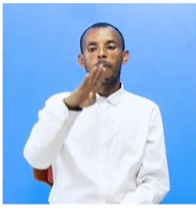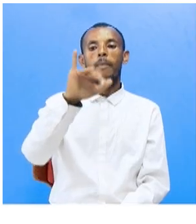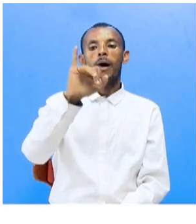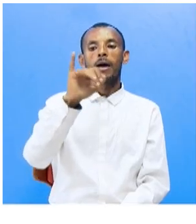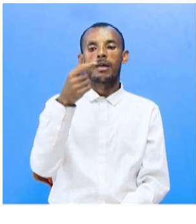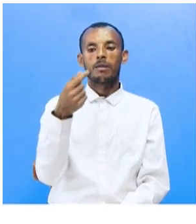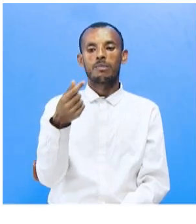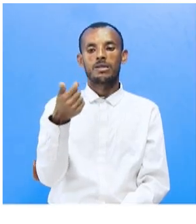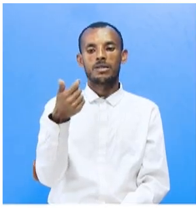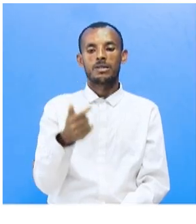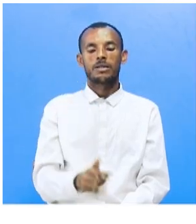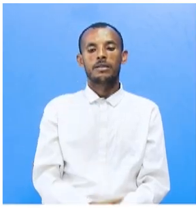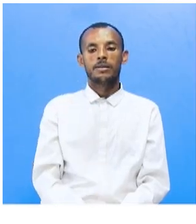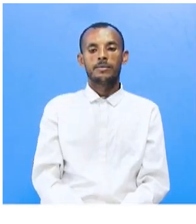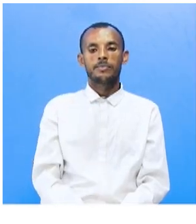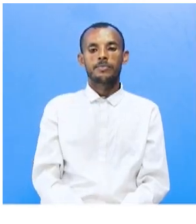birr